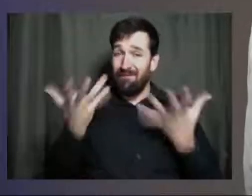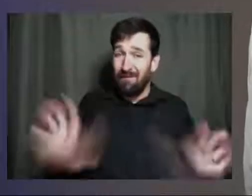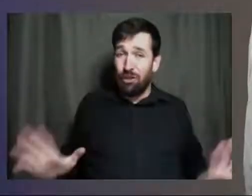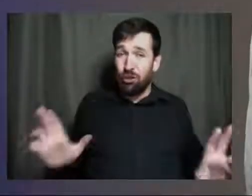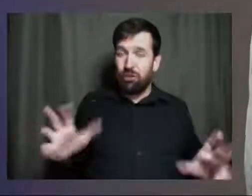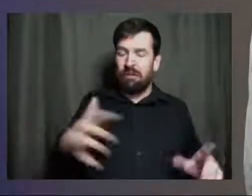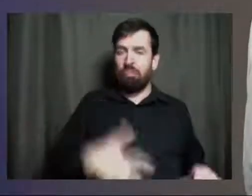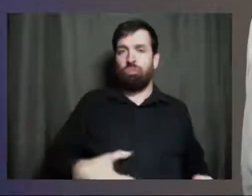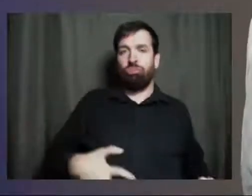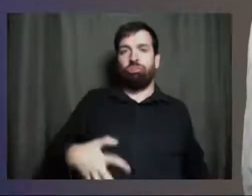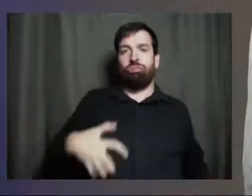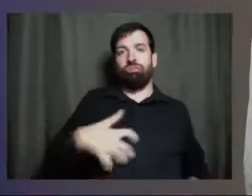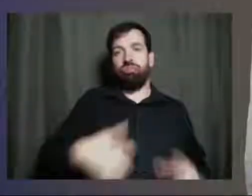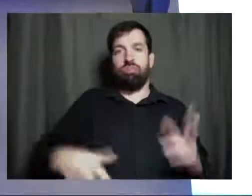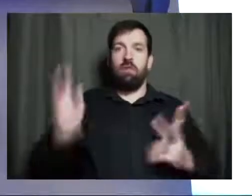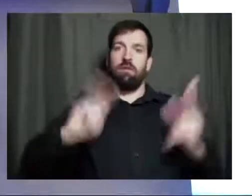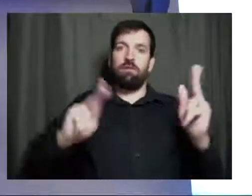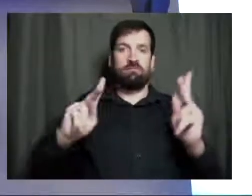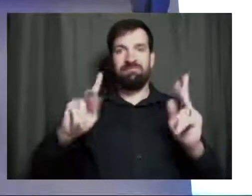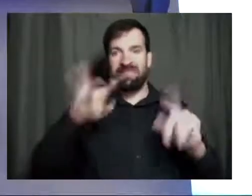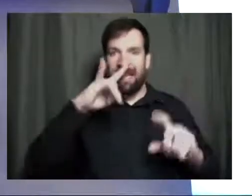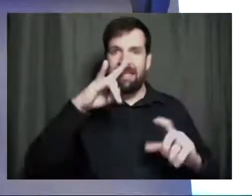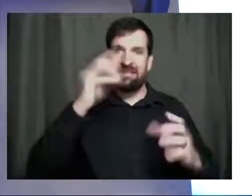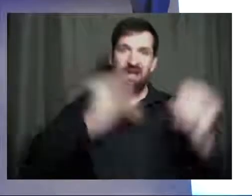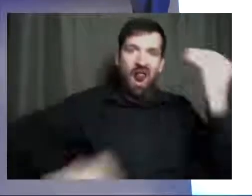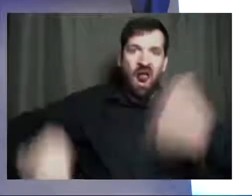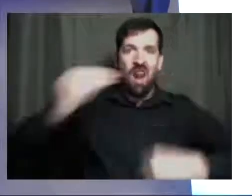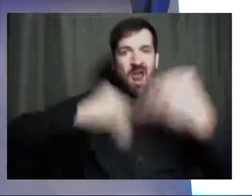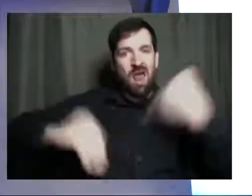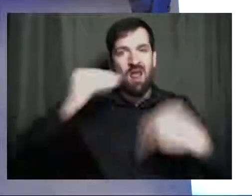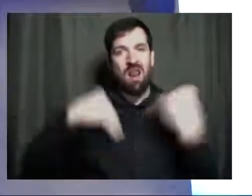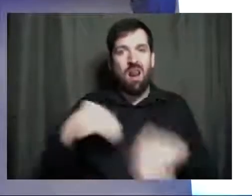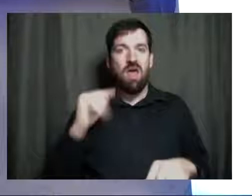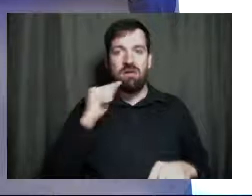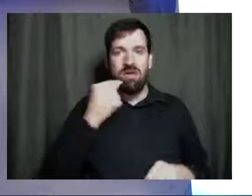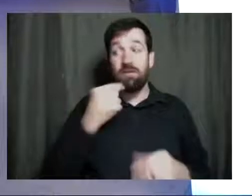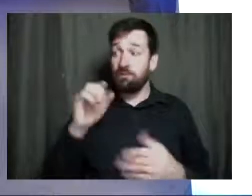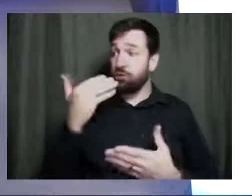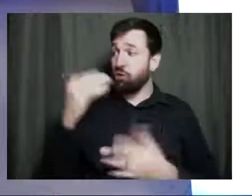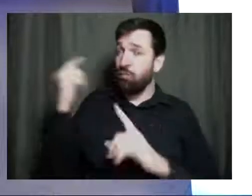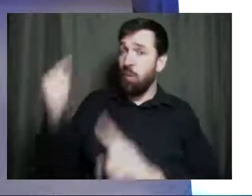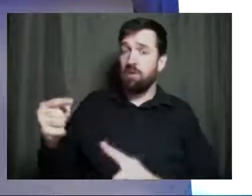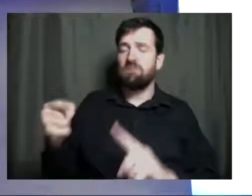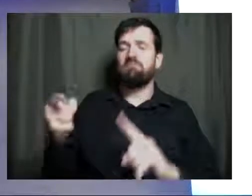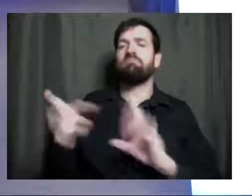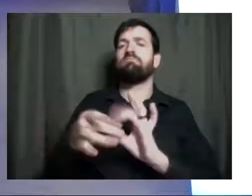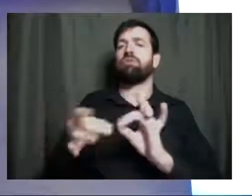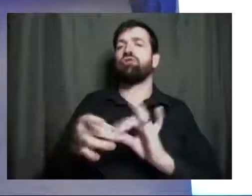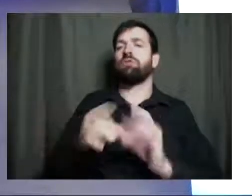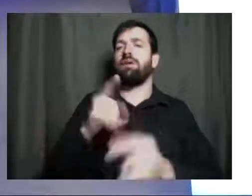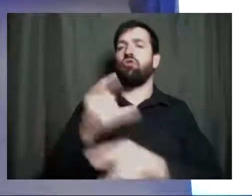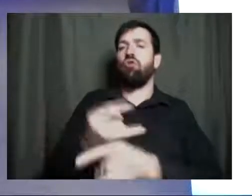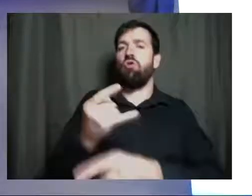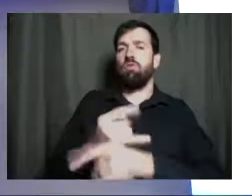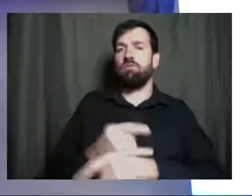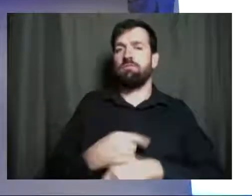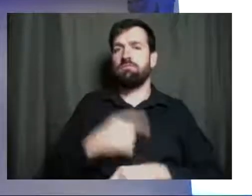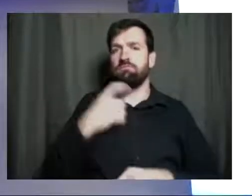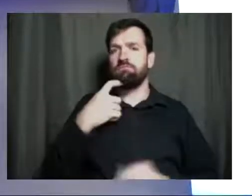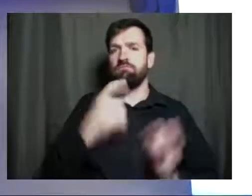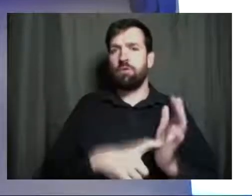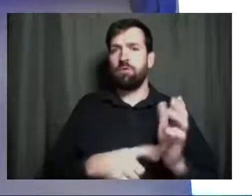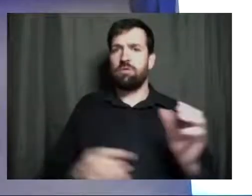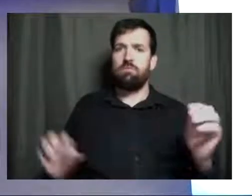binging on the candy. Yeah. All right. So you brought up a good point, though. You mentioned the alcohol, and I've noticed more and more these alcoholic